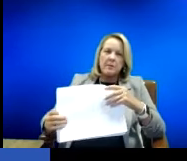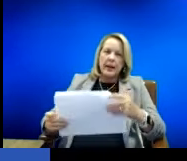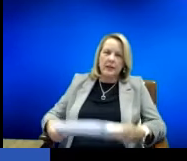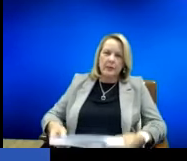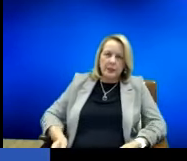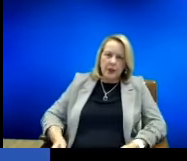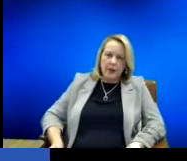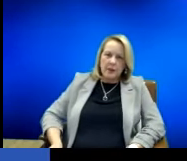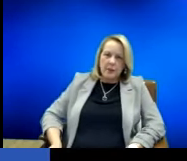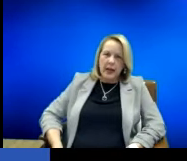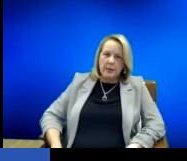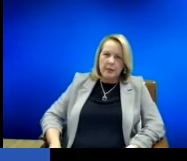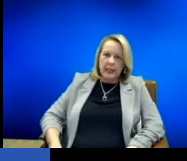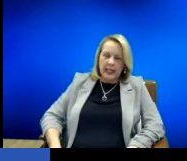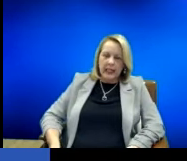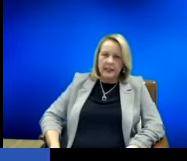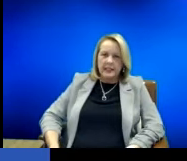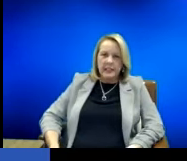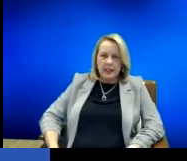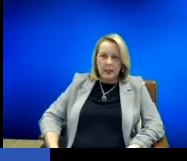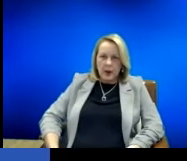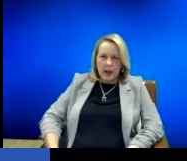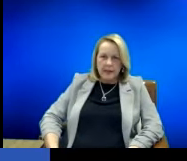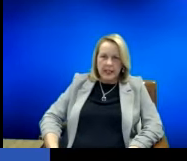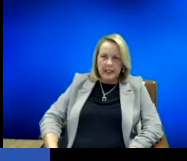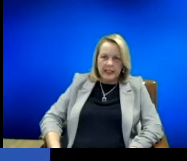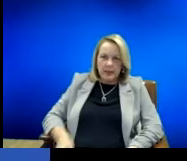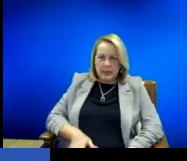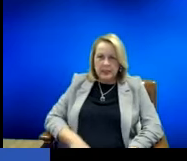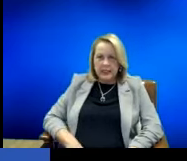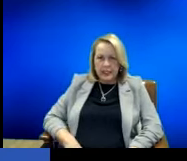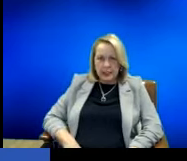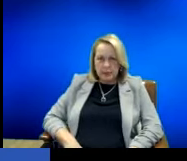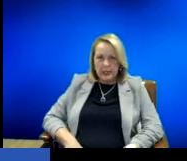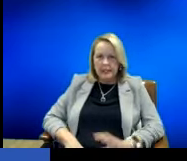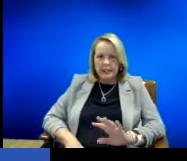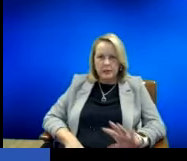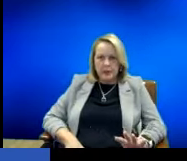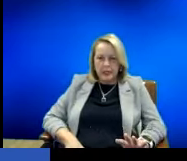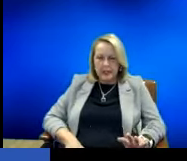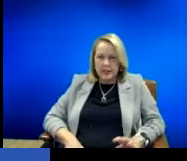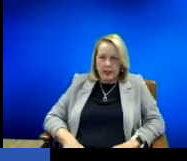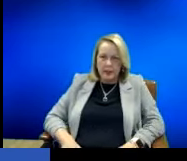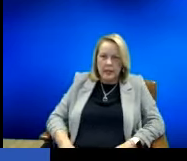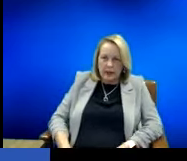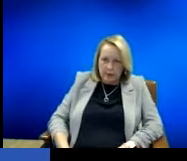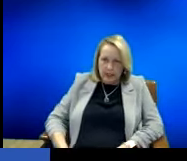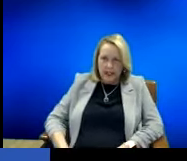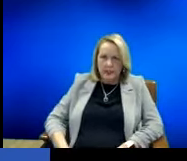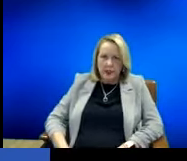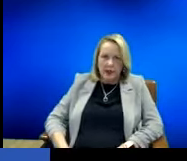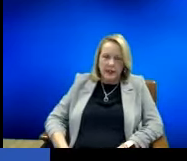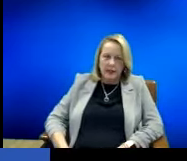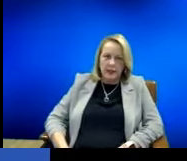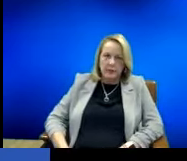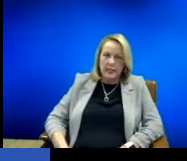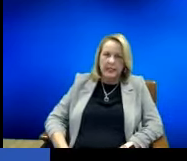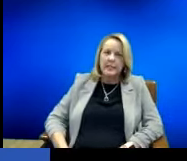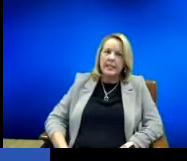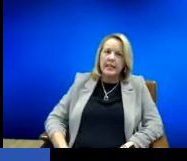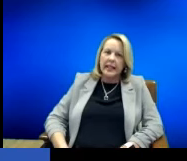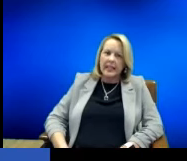If you make a withdrawal from your ABLE account that is not a qualified disability expense, and we're going to talk about what those are in a